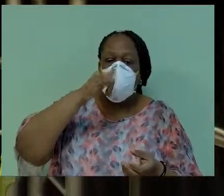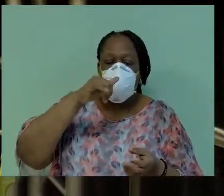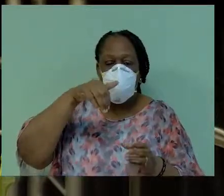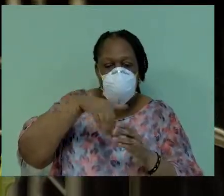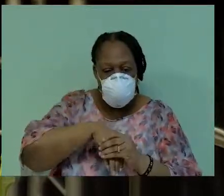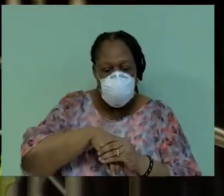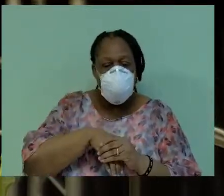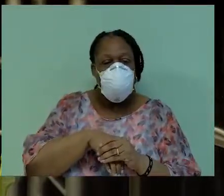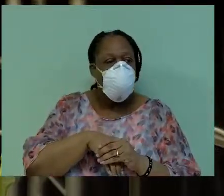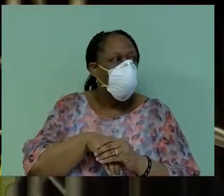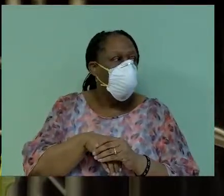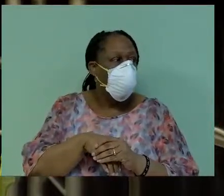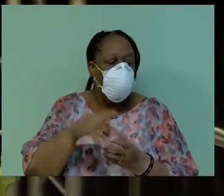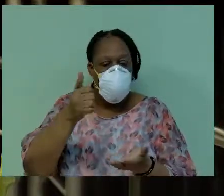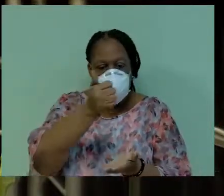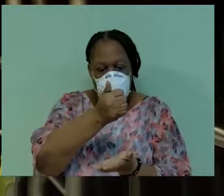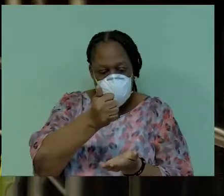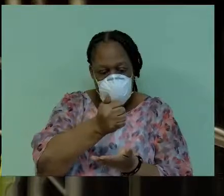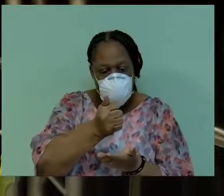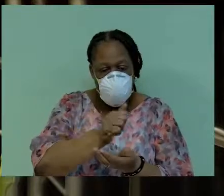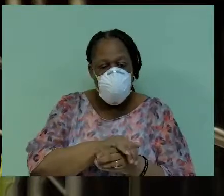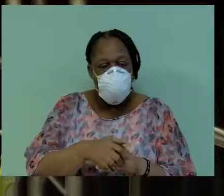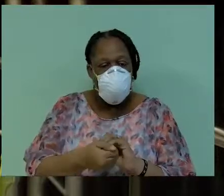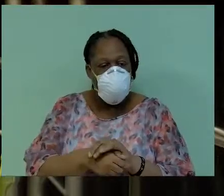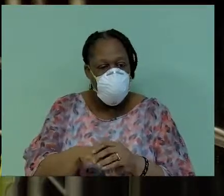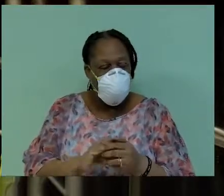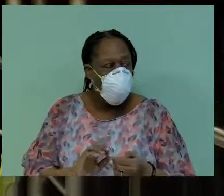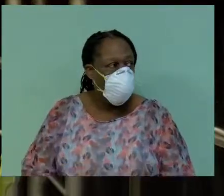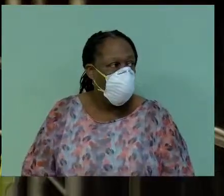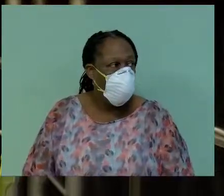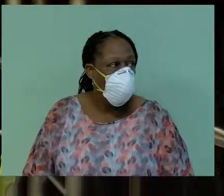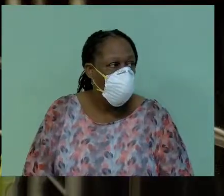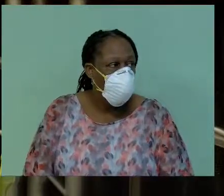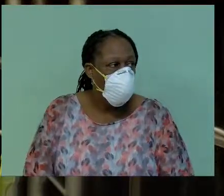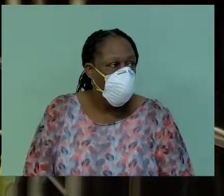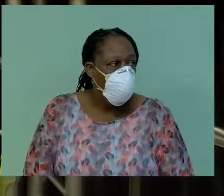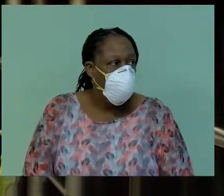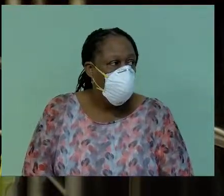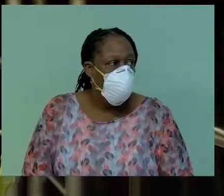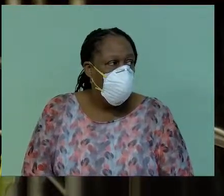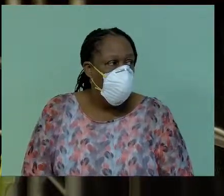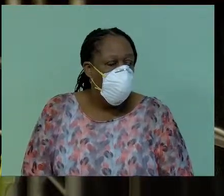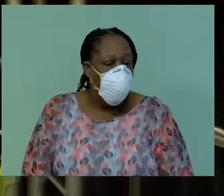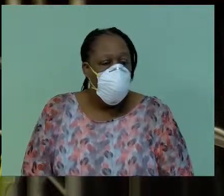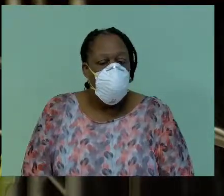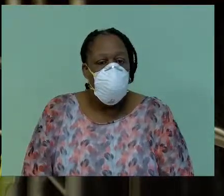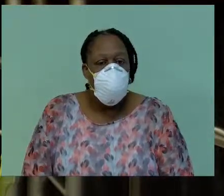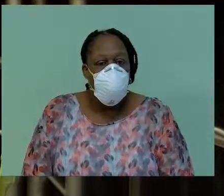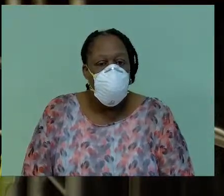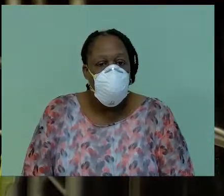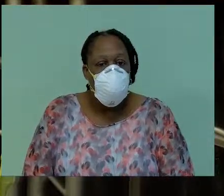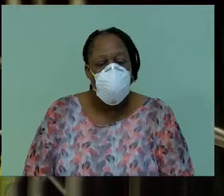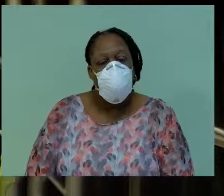you've been hearing. Now, the reason for that is simple. Well, not so simple,